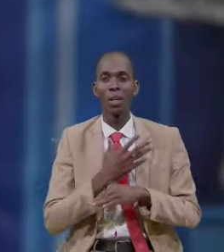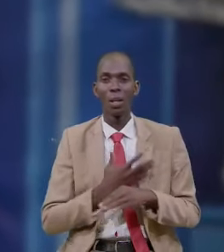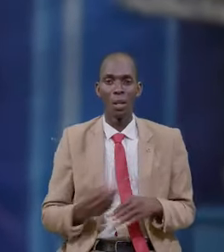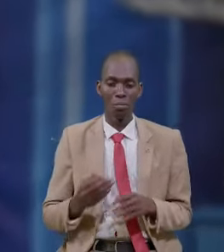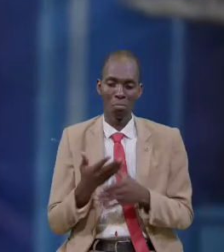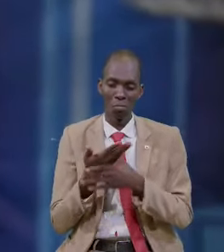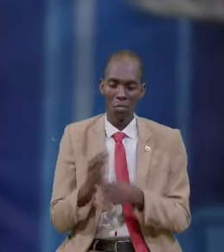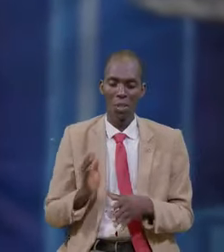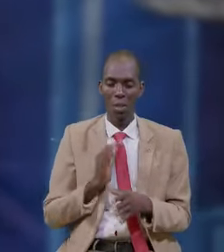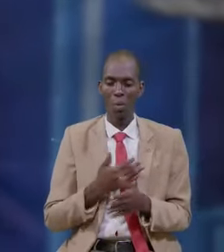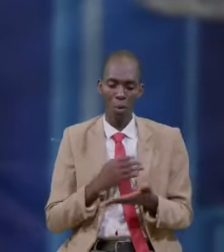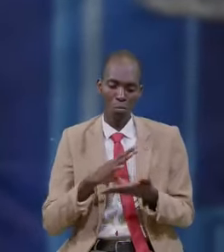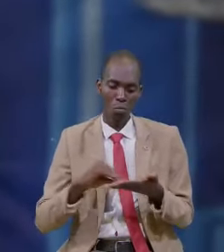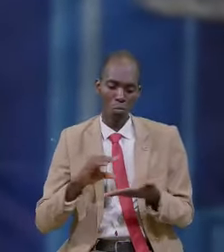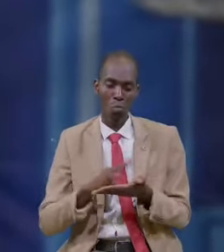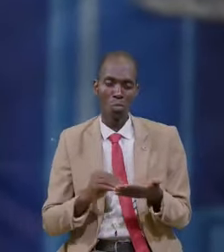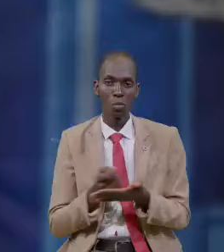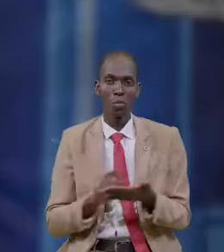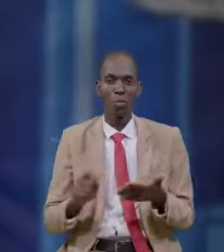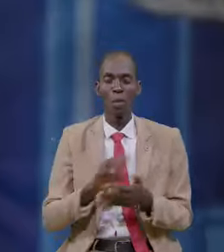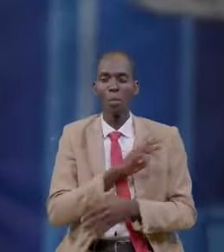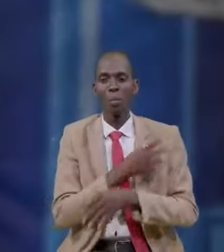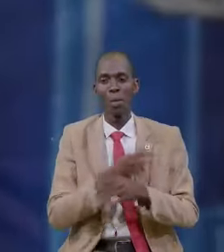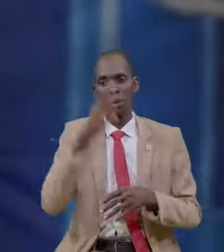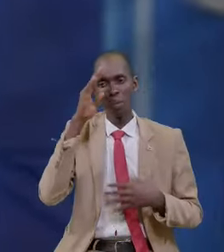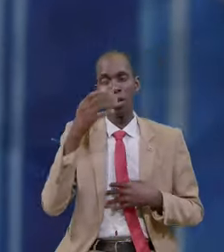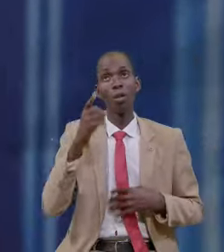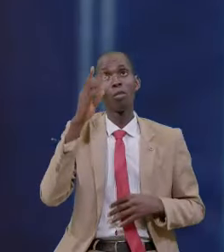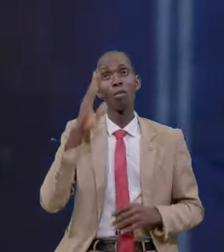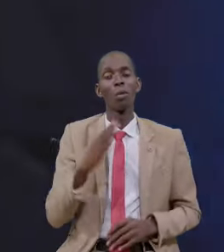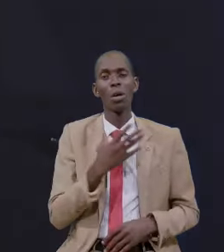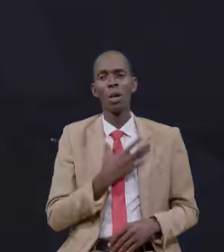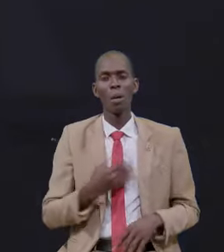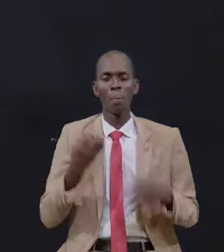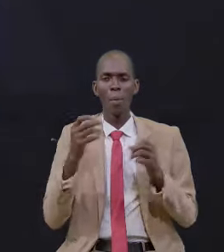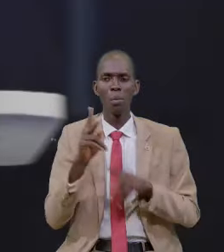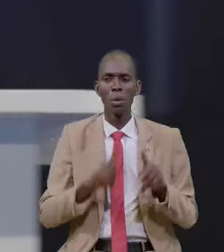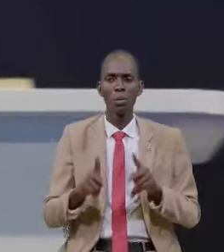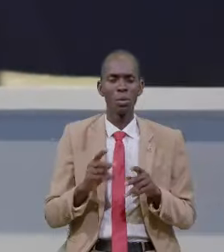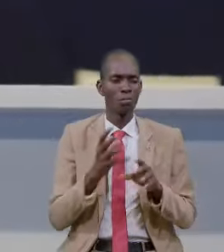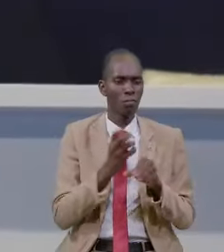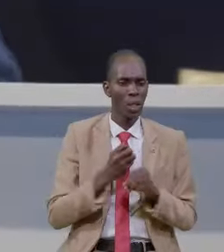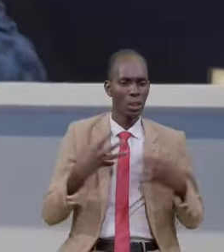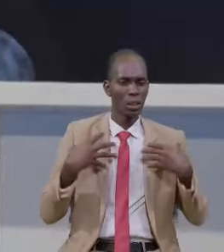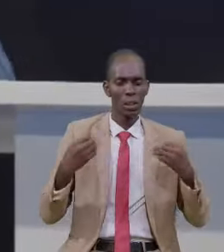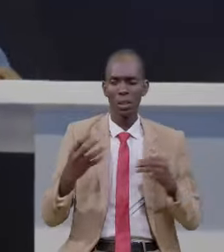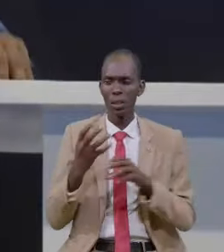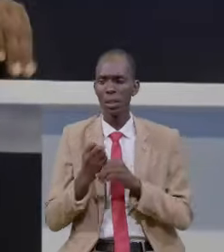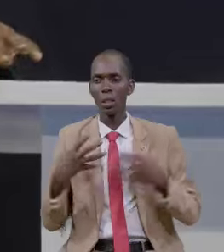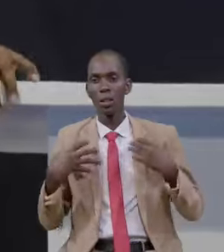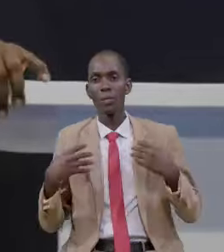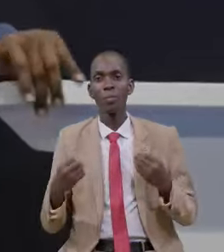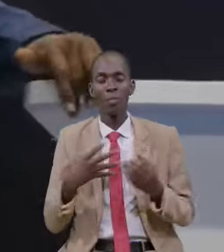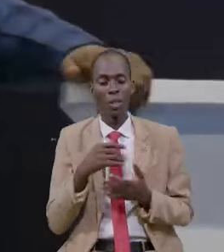together. Mighty man of God. And many people were getting healed and getting healed. And this